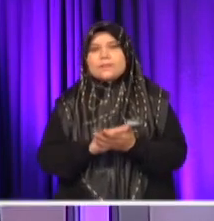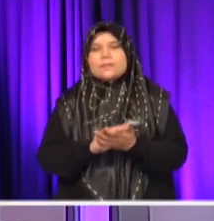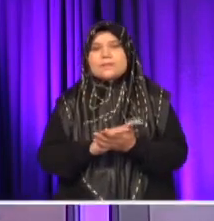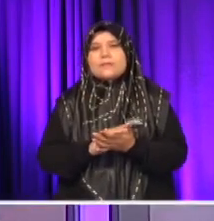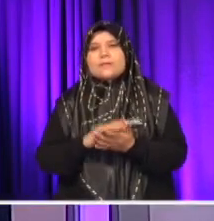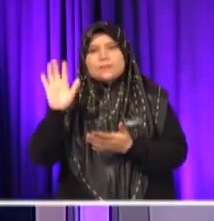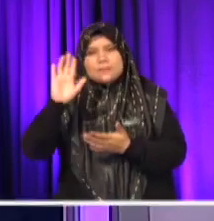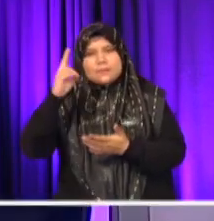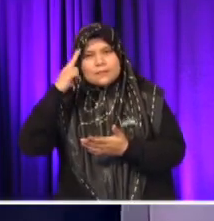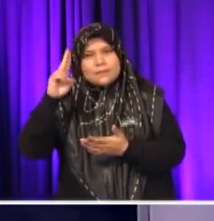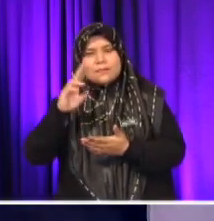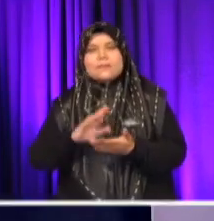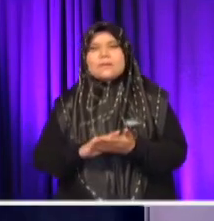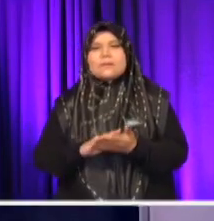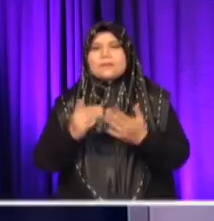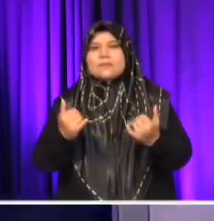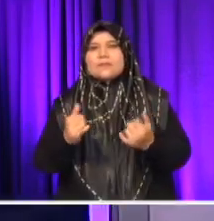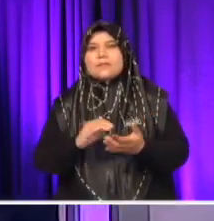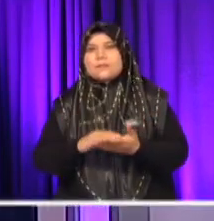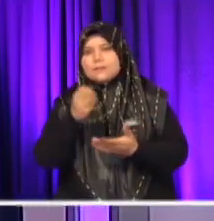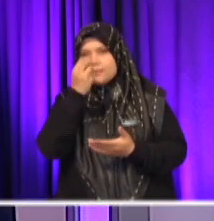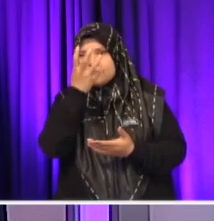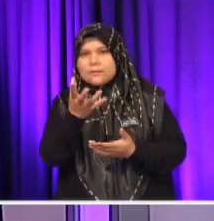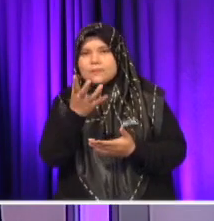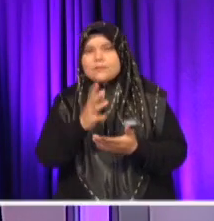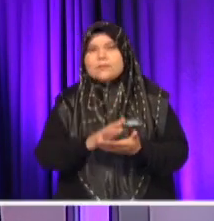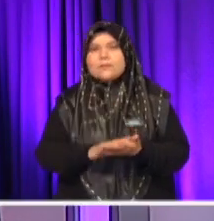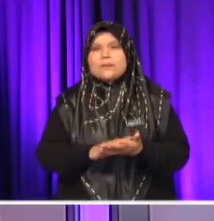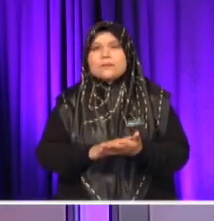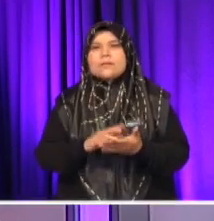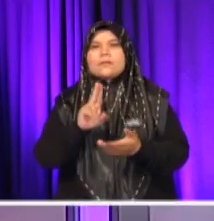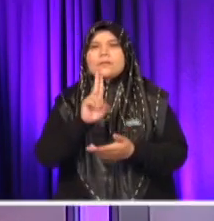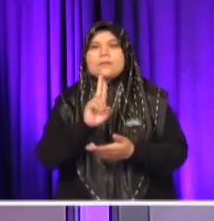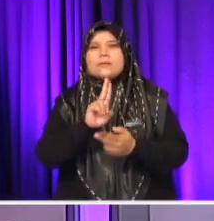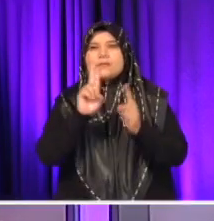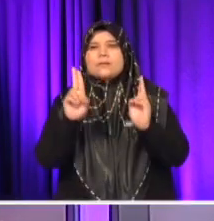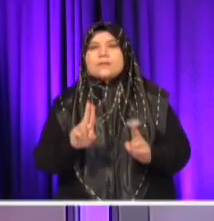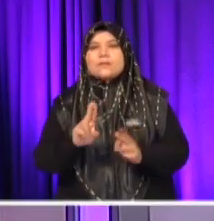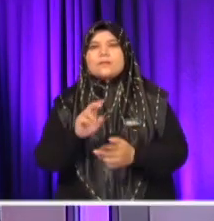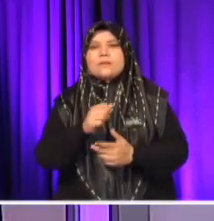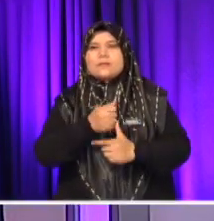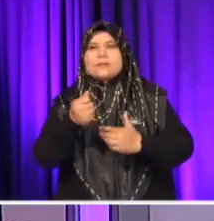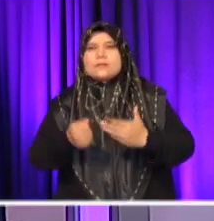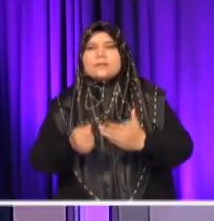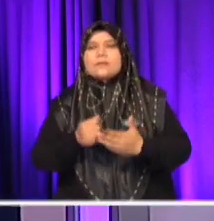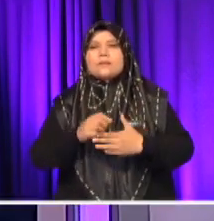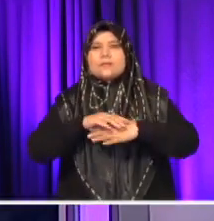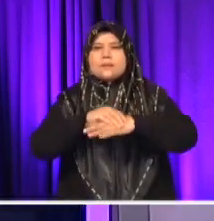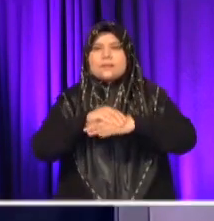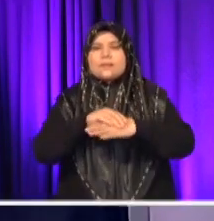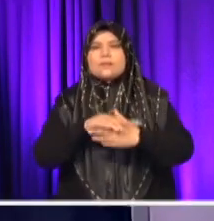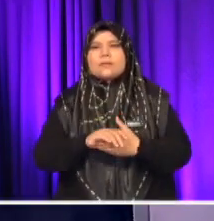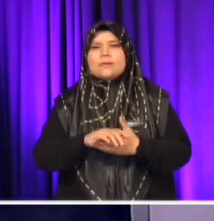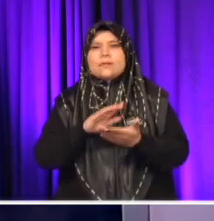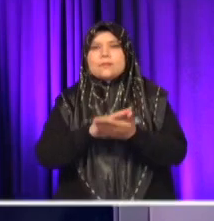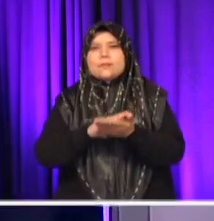hello everyone. So today I'm going to give you an overview of the Ujian Akhir Sesi Akademik for English Language for primary school.